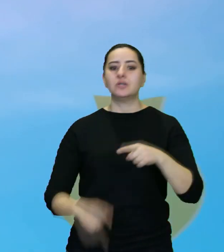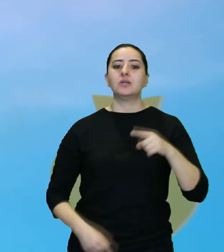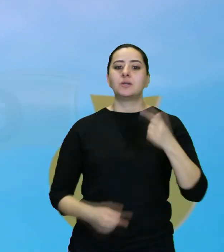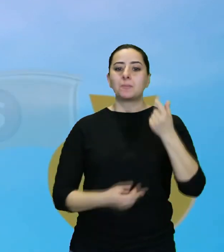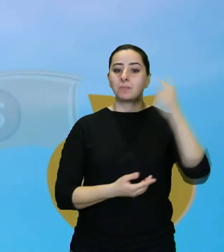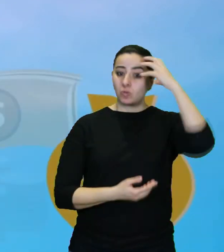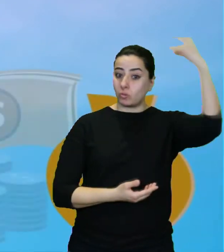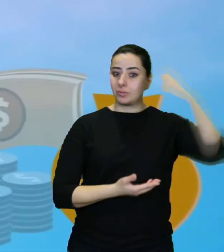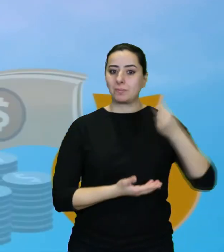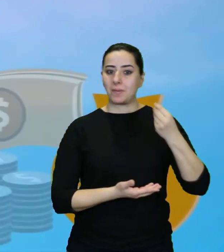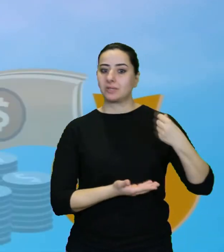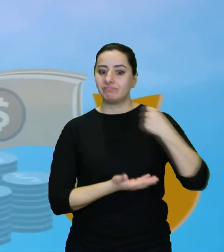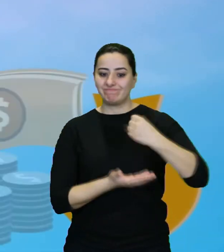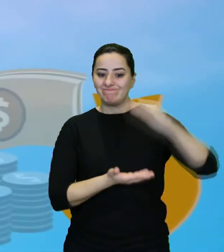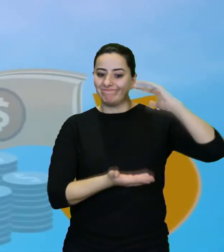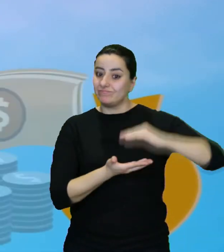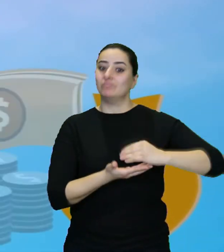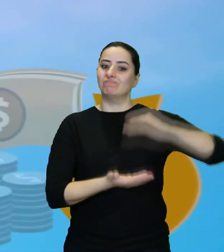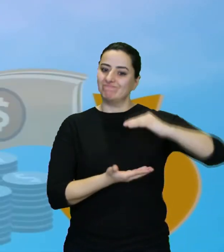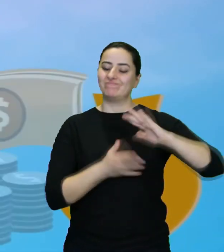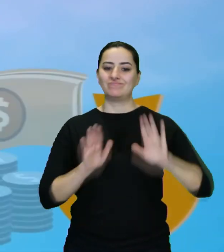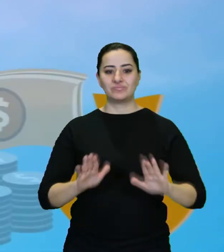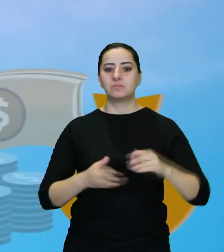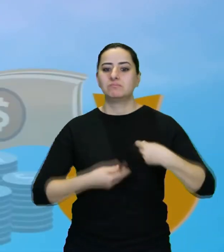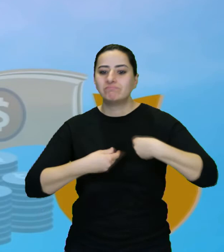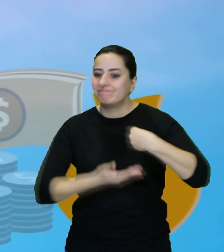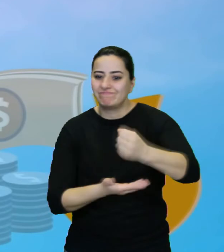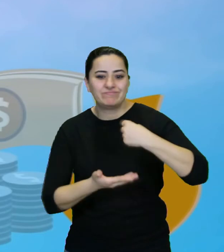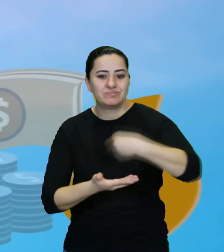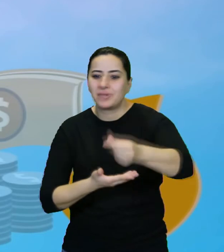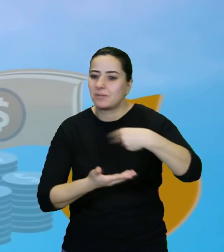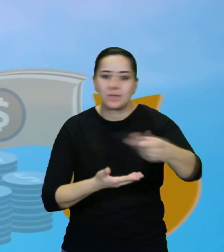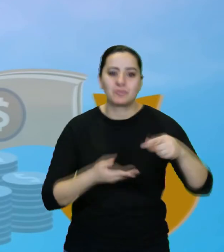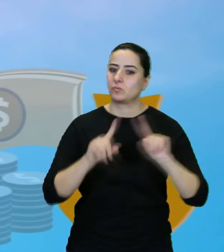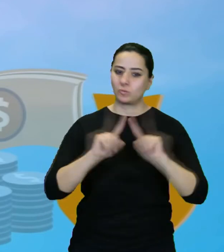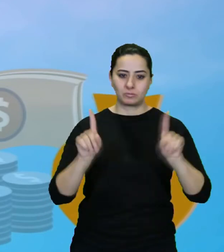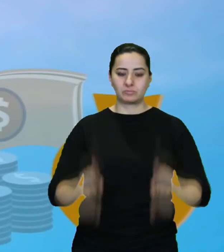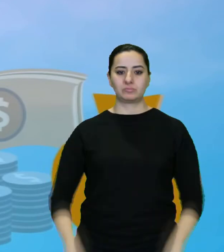The symbols of currency such as dollar, euro and yuan coins and bills and a sack of money.